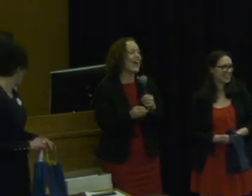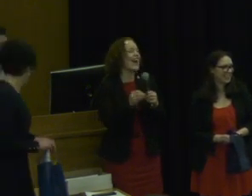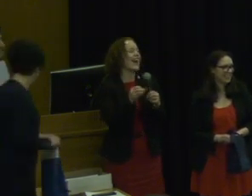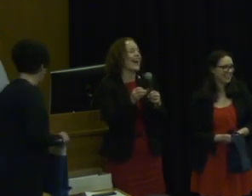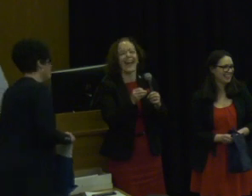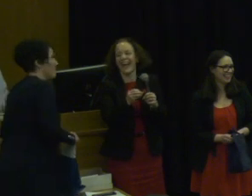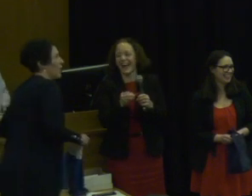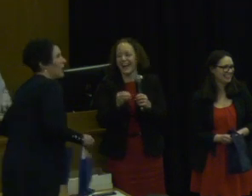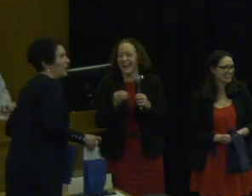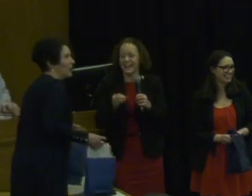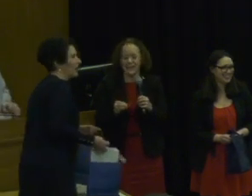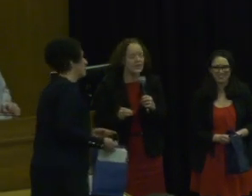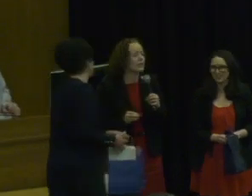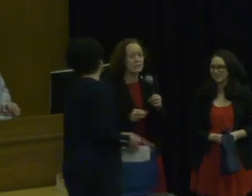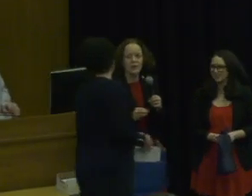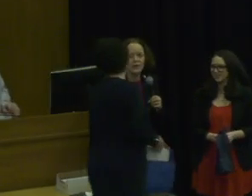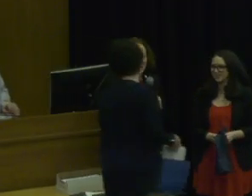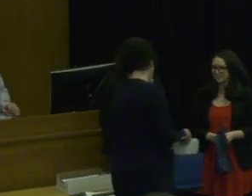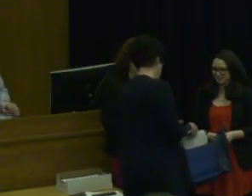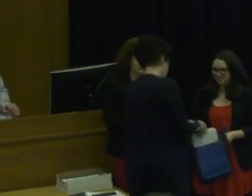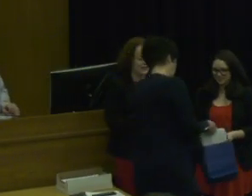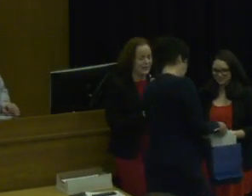Yay!